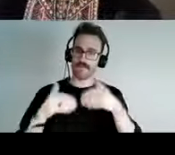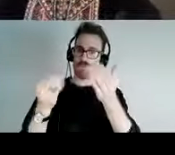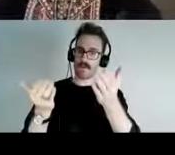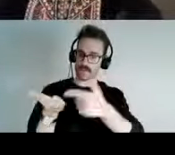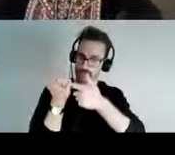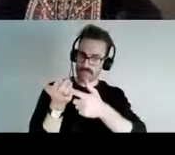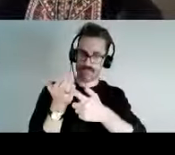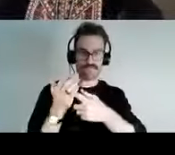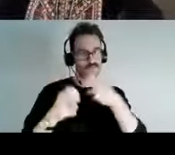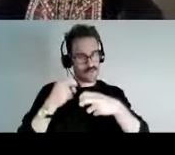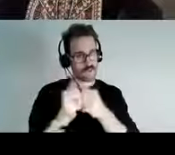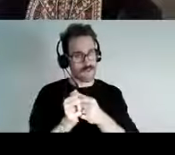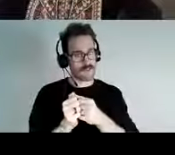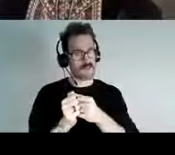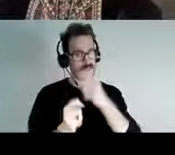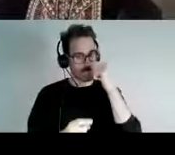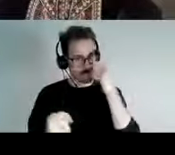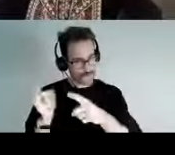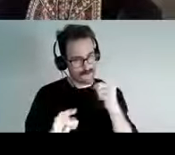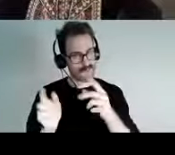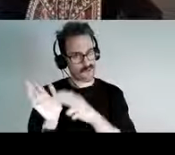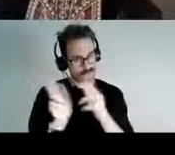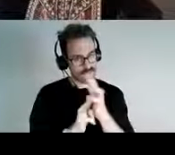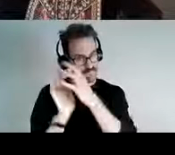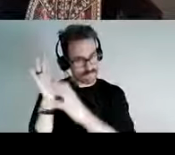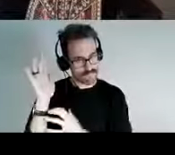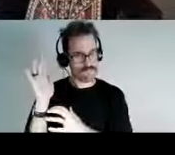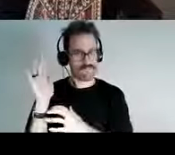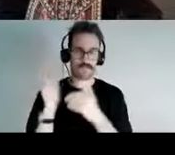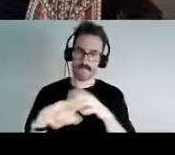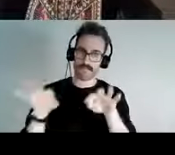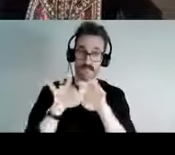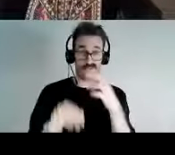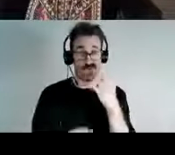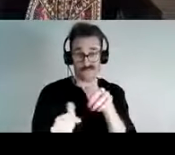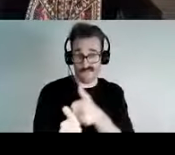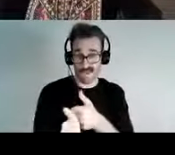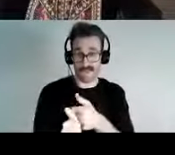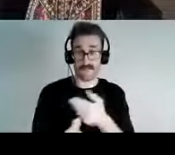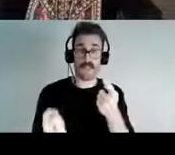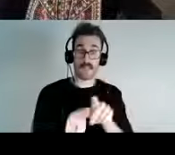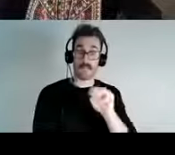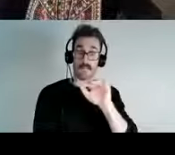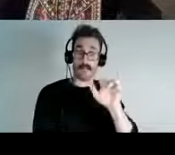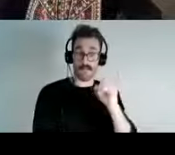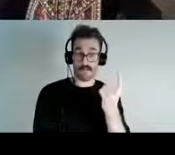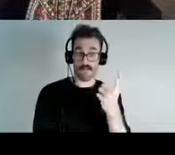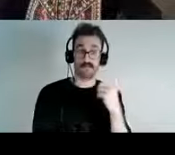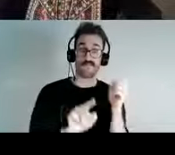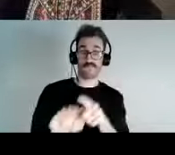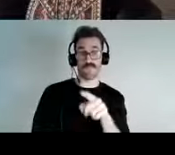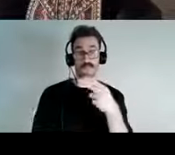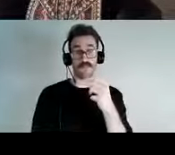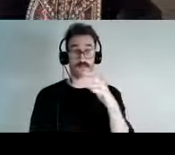others like Laura Tamblyn-Watts have done the same. On May 1st, Kieran and I presented to the House of Commons Parliamentary